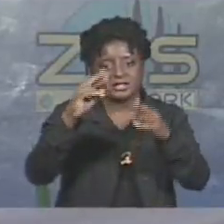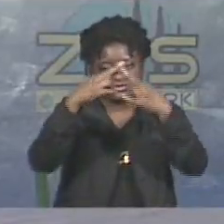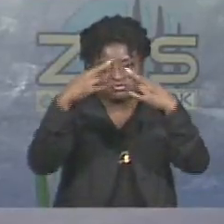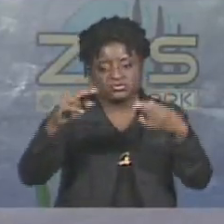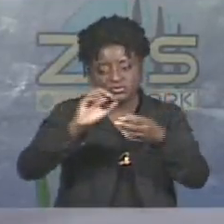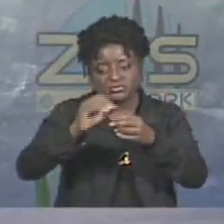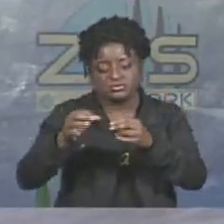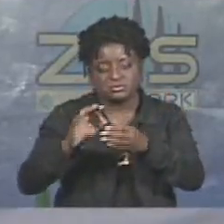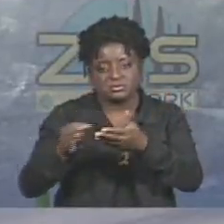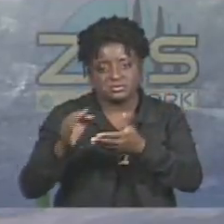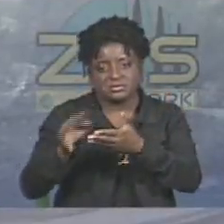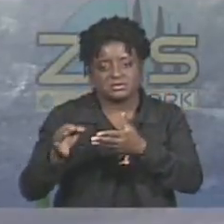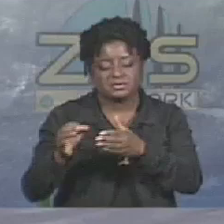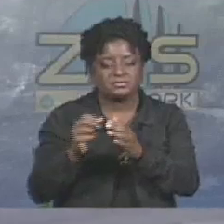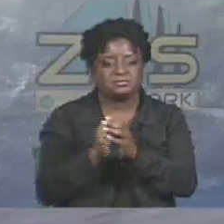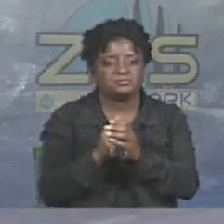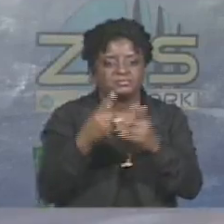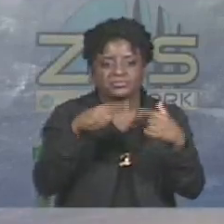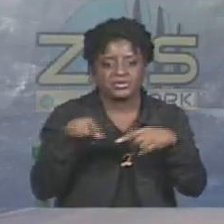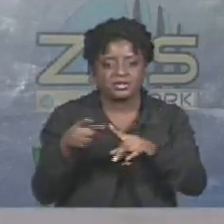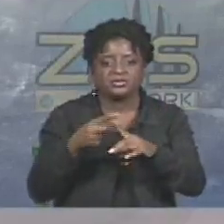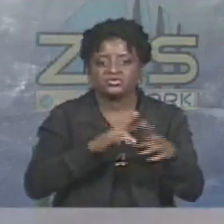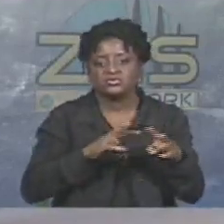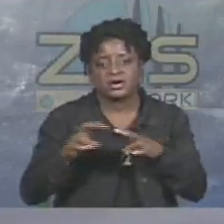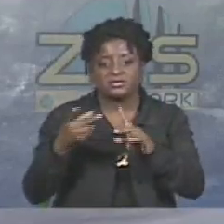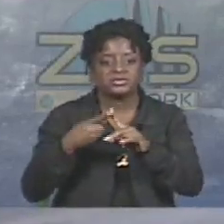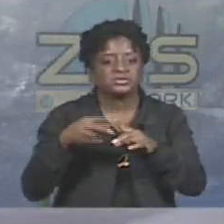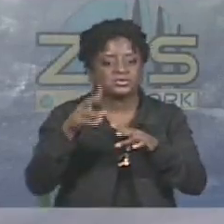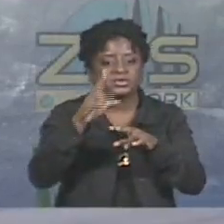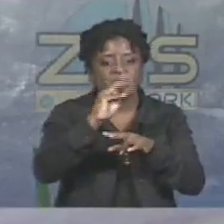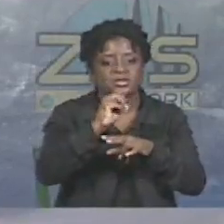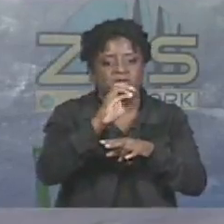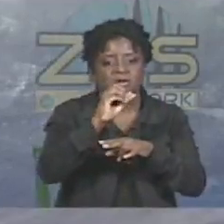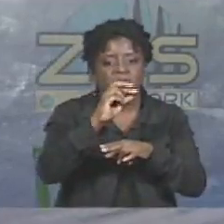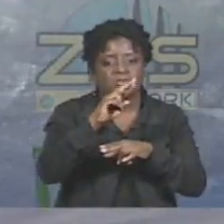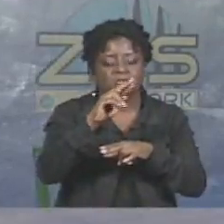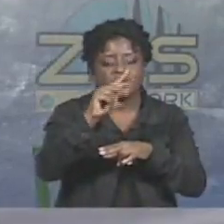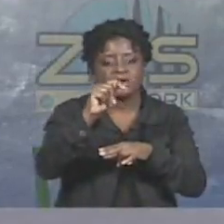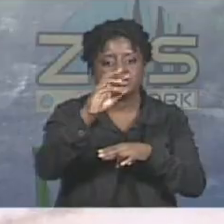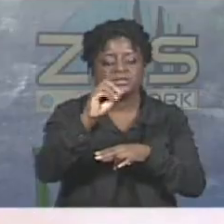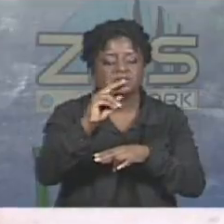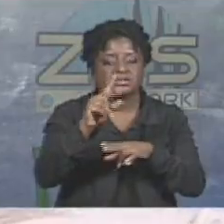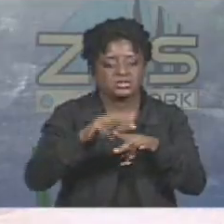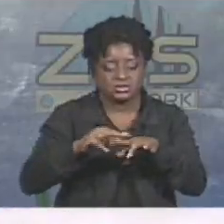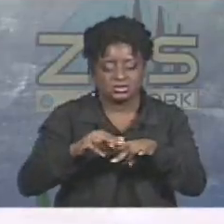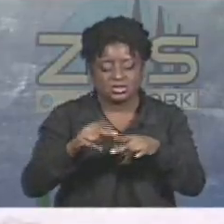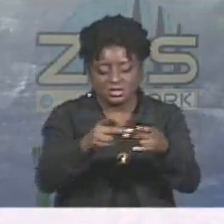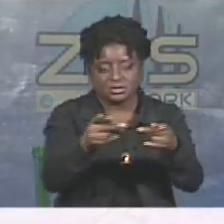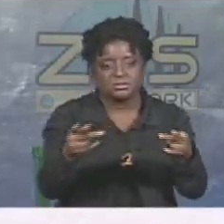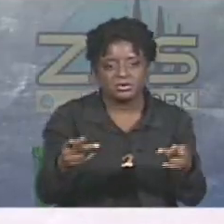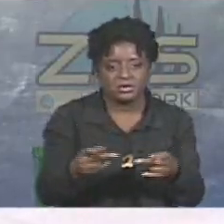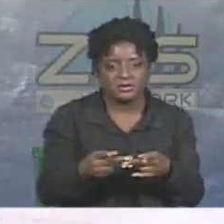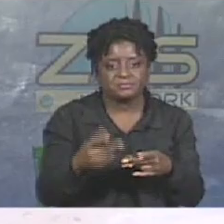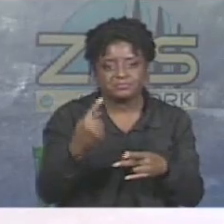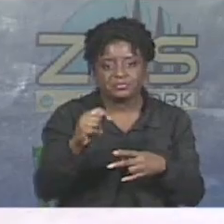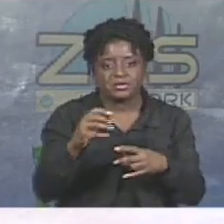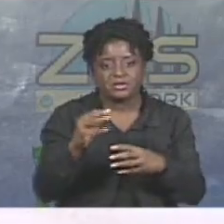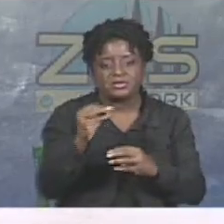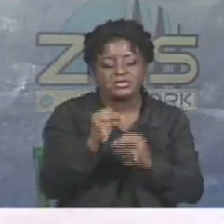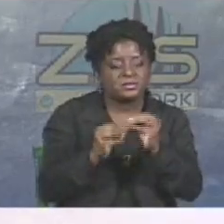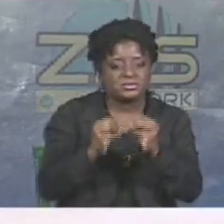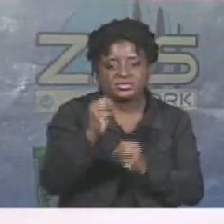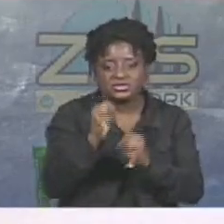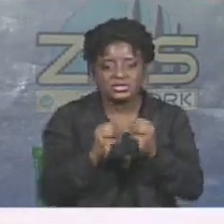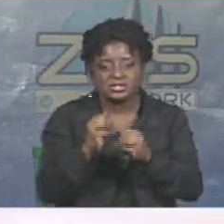delegation traveled the distance to the salt ponds that led to the entrance of the MORTON salt production plant. The red machines on the left are